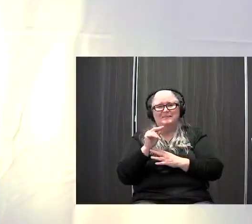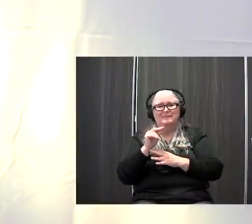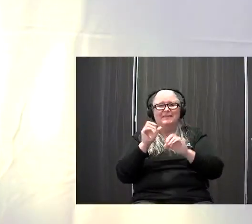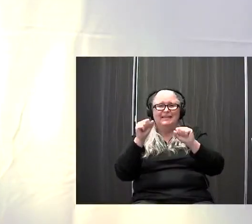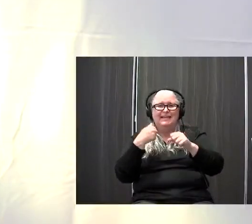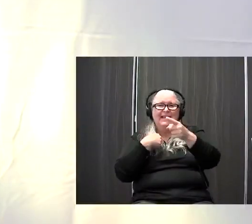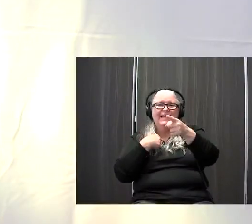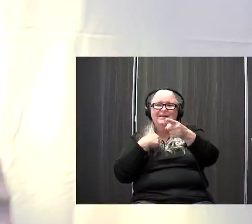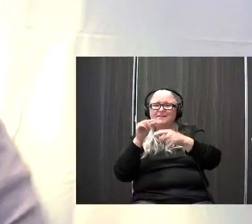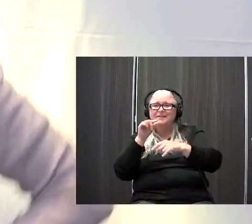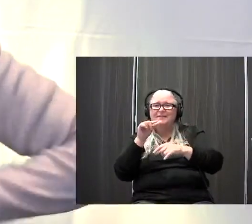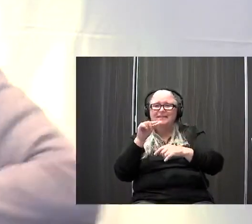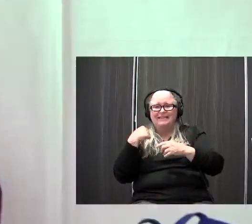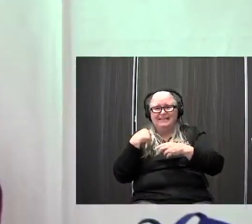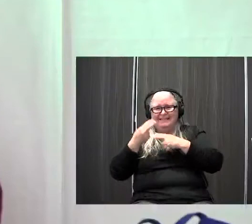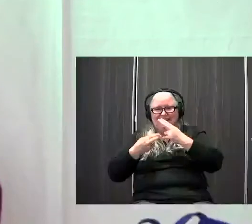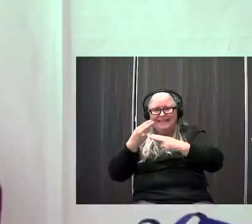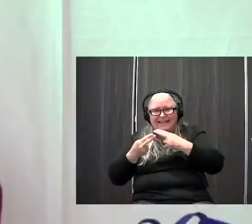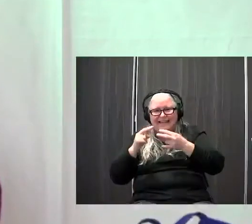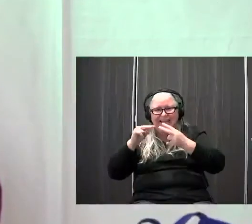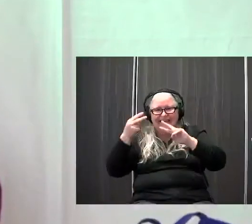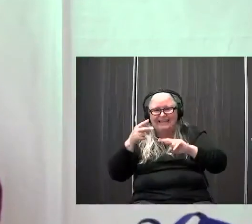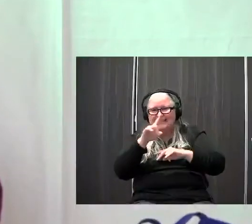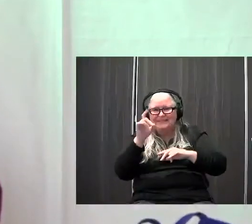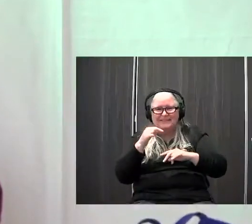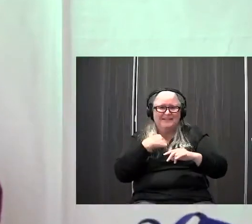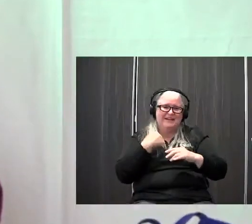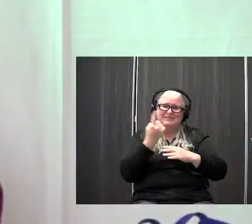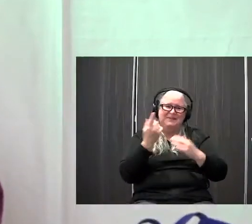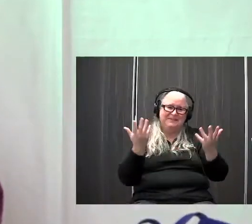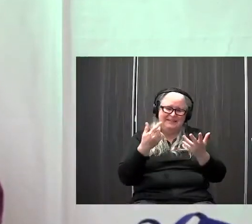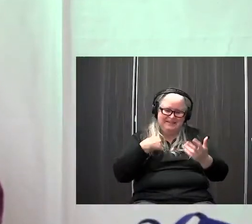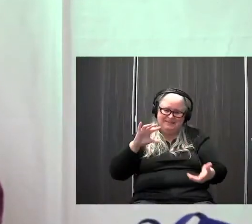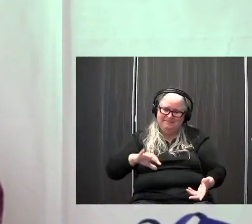a genetics question? Sure. I know. I'm always here to mess it up.